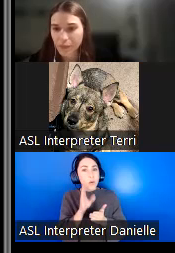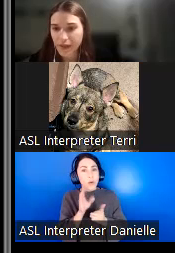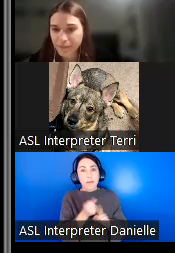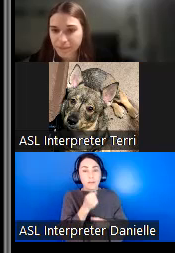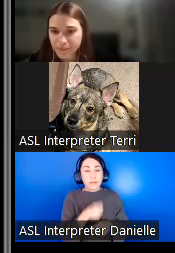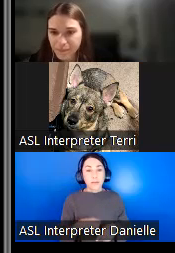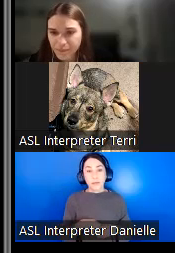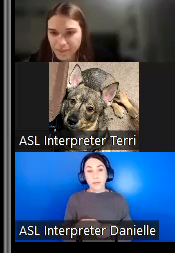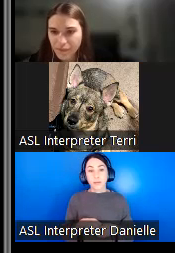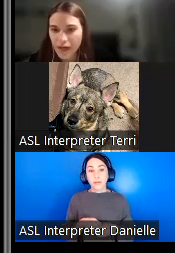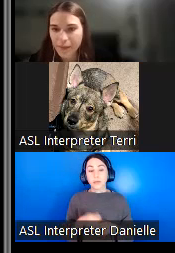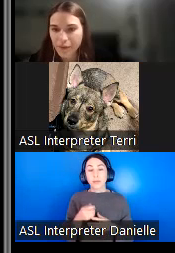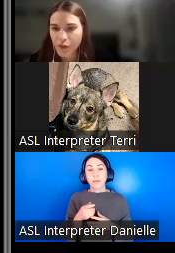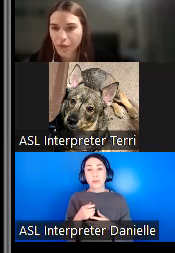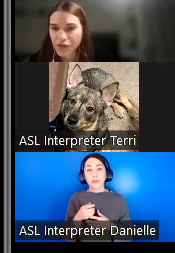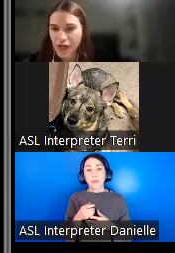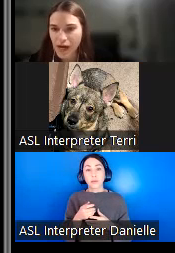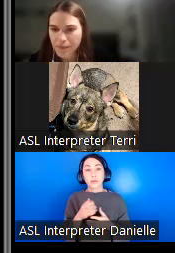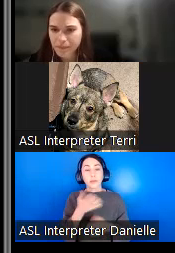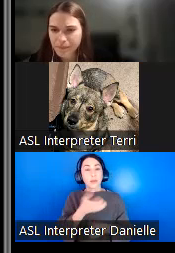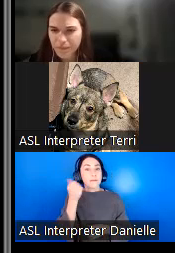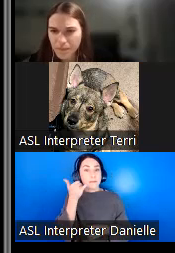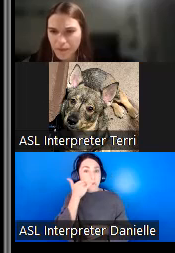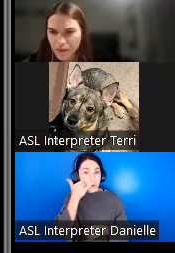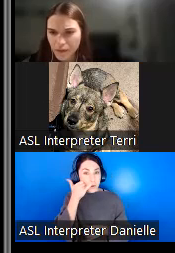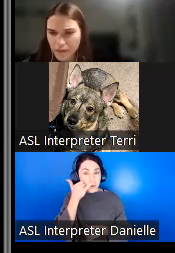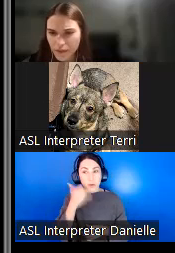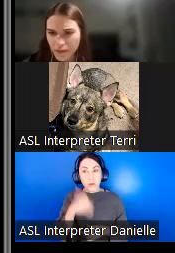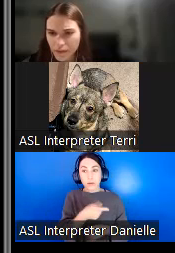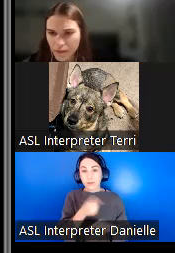Remove the phone plan. Unable to hold a job.